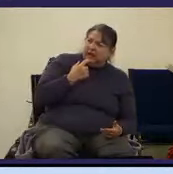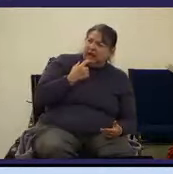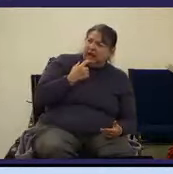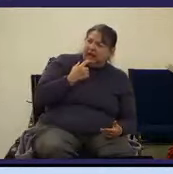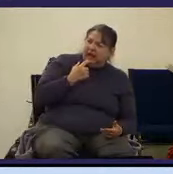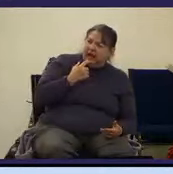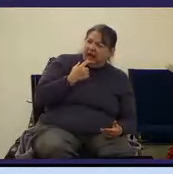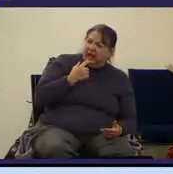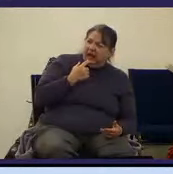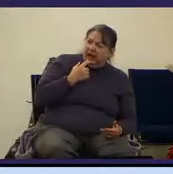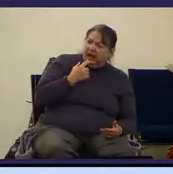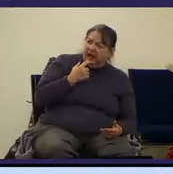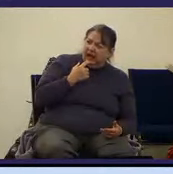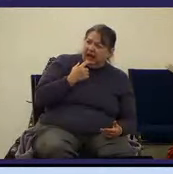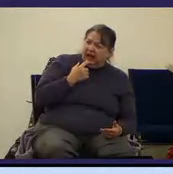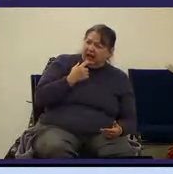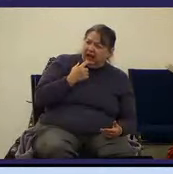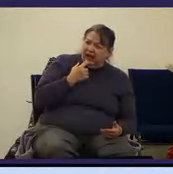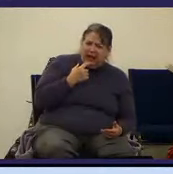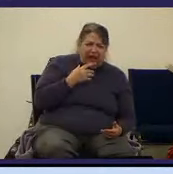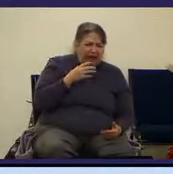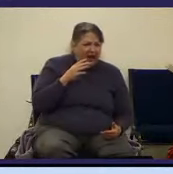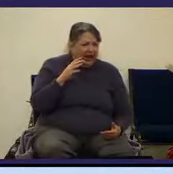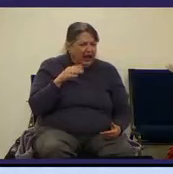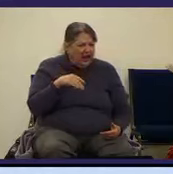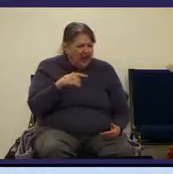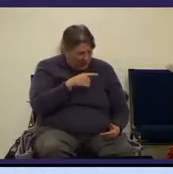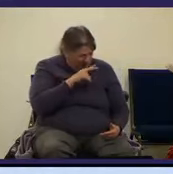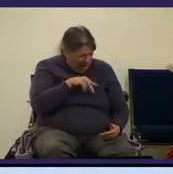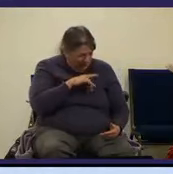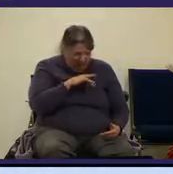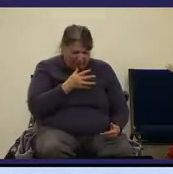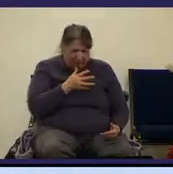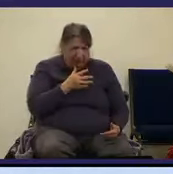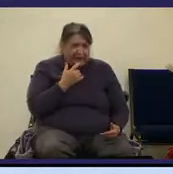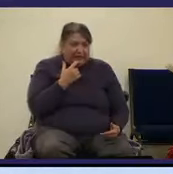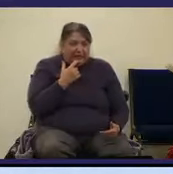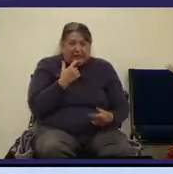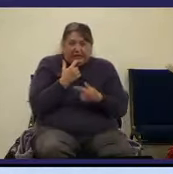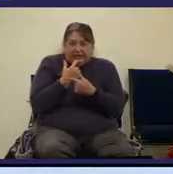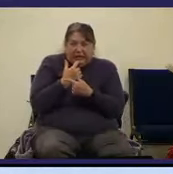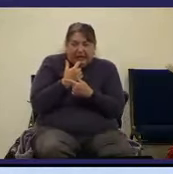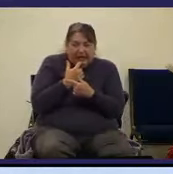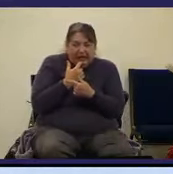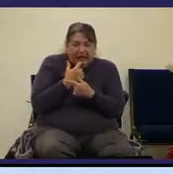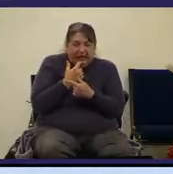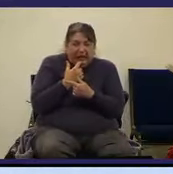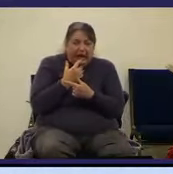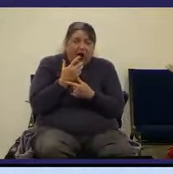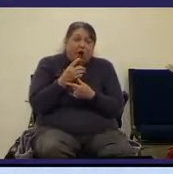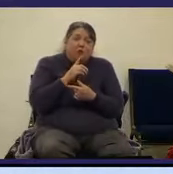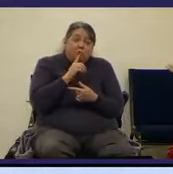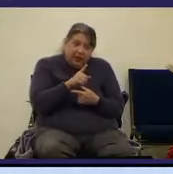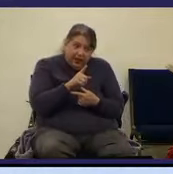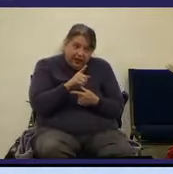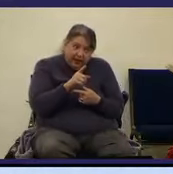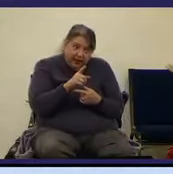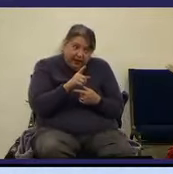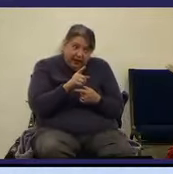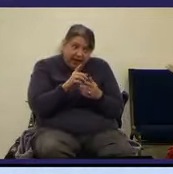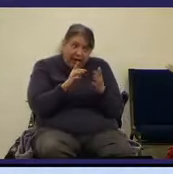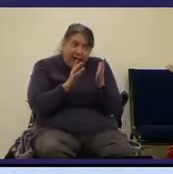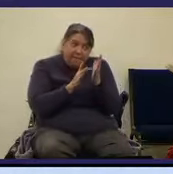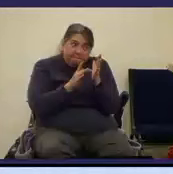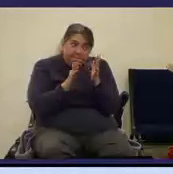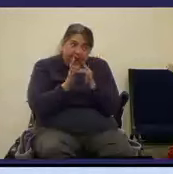Are you reading the Bible? And she said, well, let me tell you the truth. The Bible is reading me. The